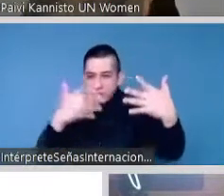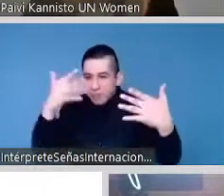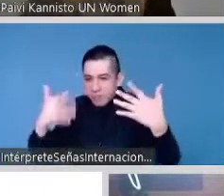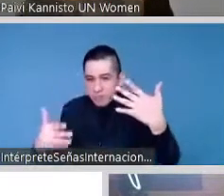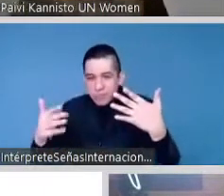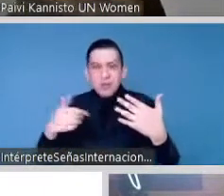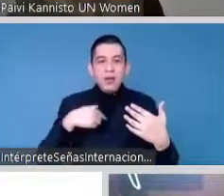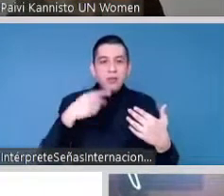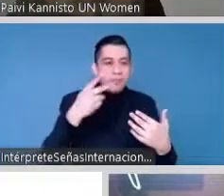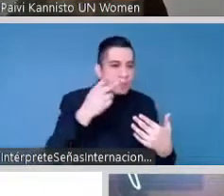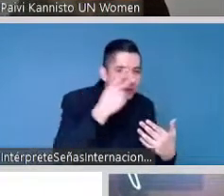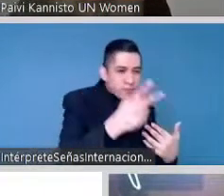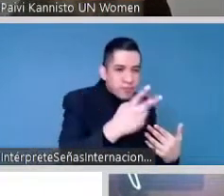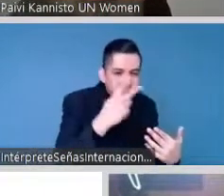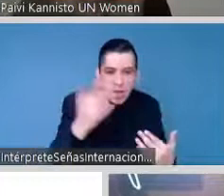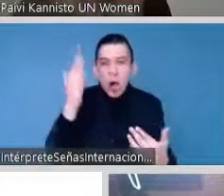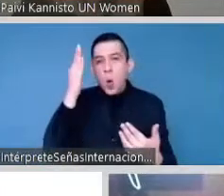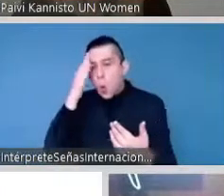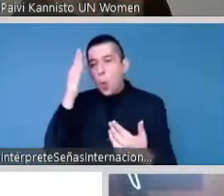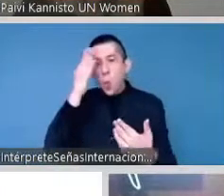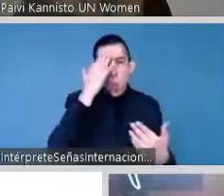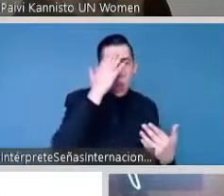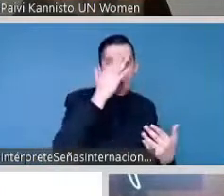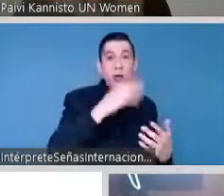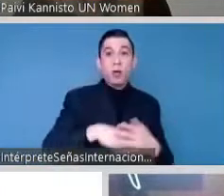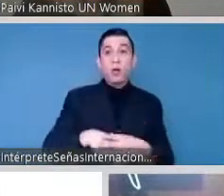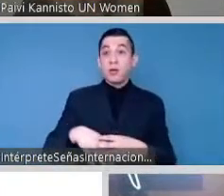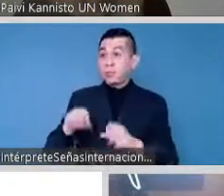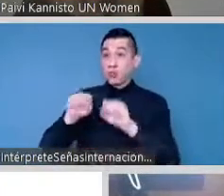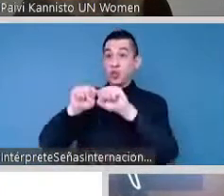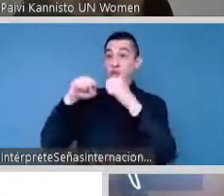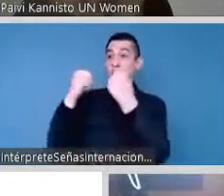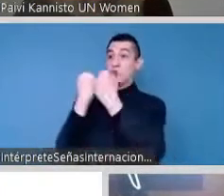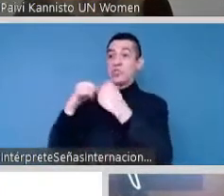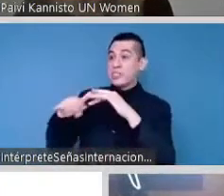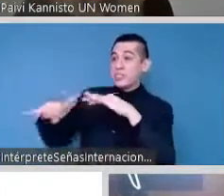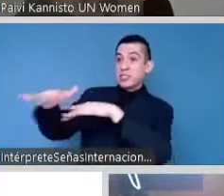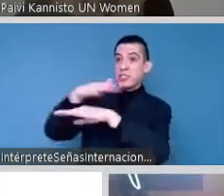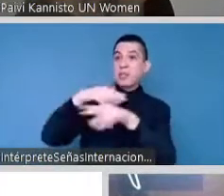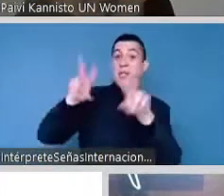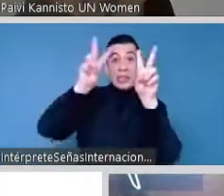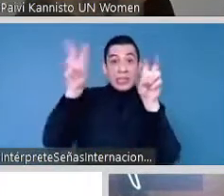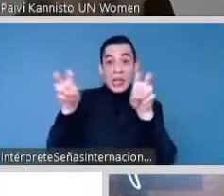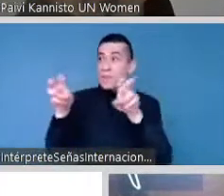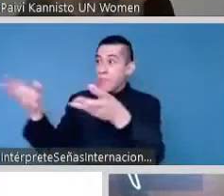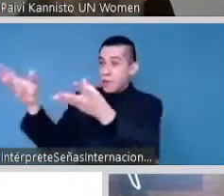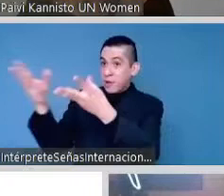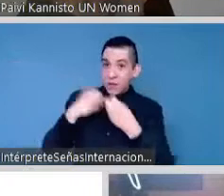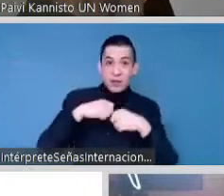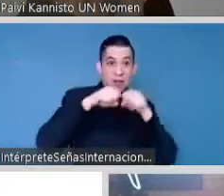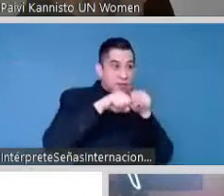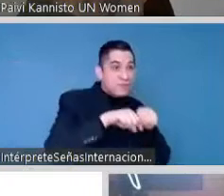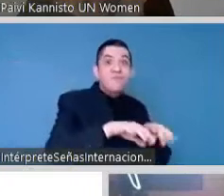issues, you begin to heal. But you very quickly go back to war if it's only a deal between two